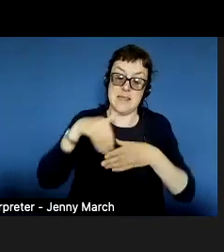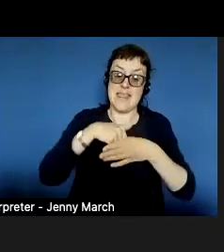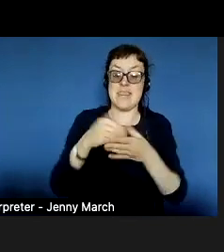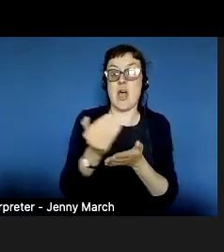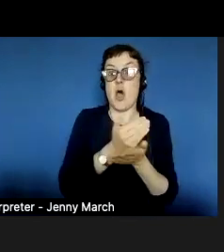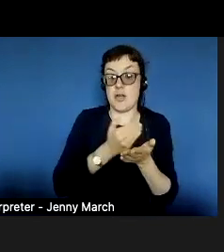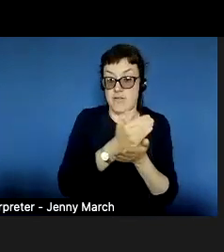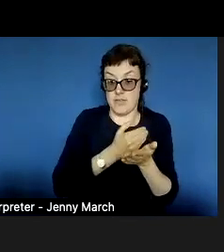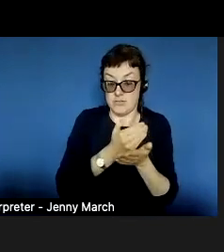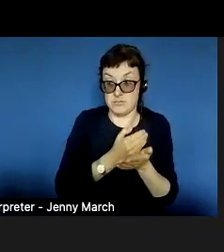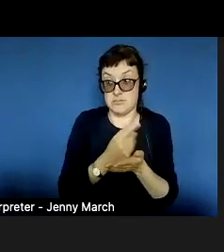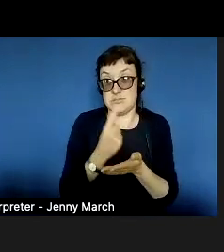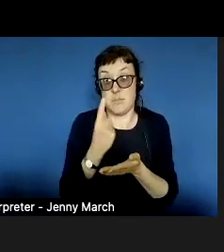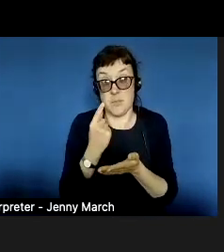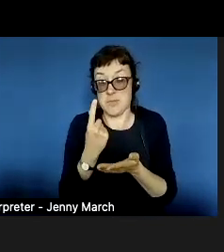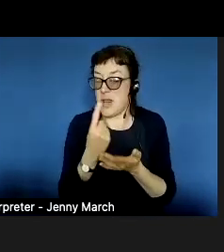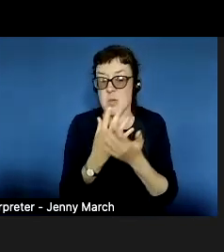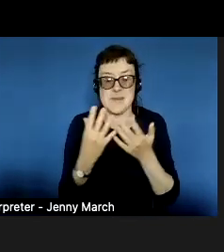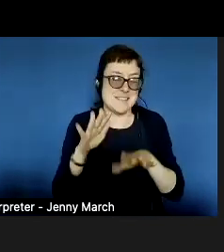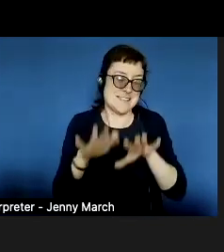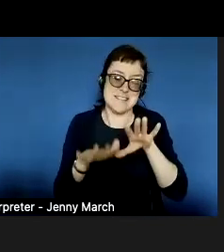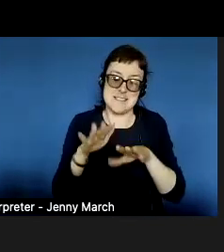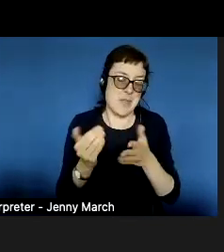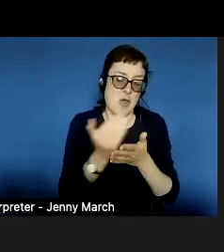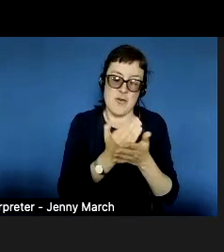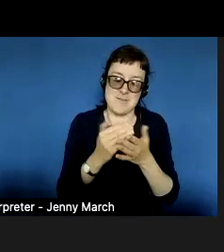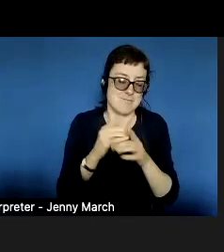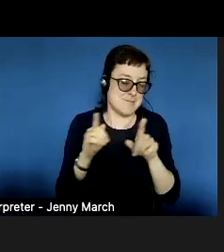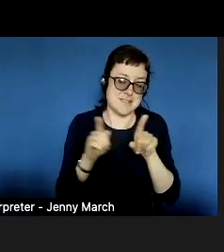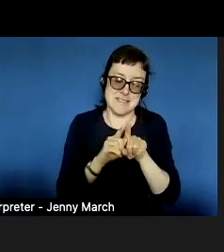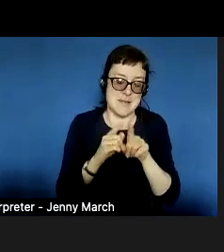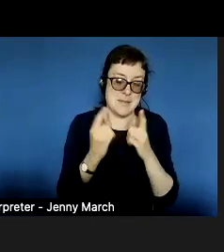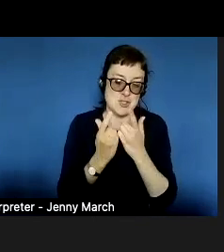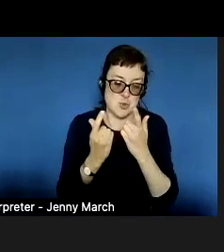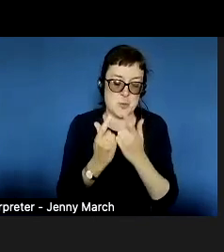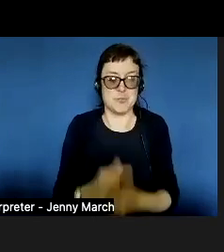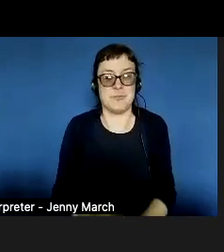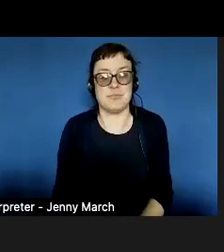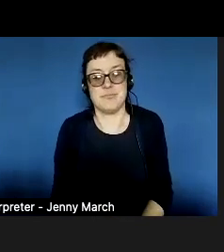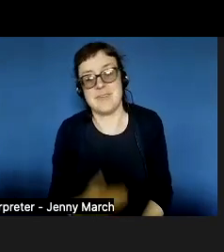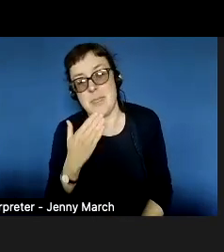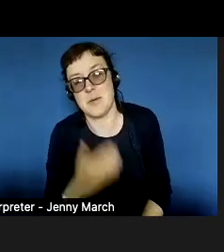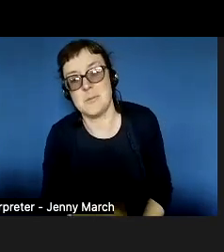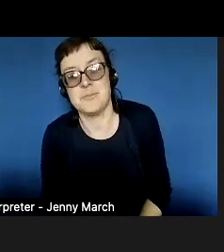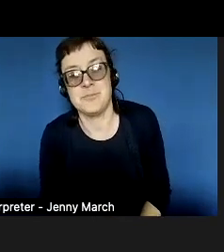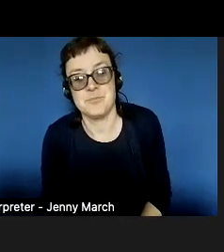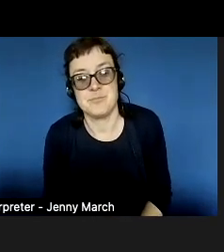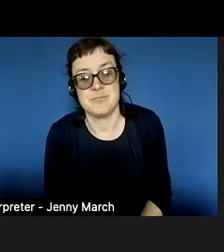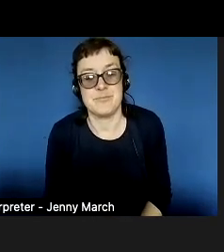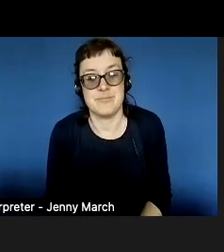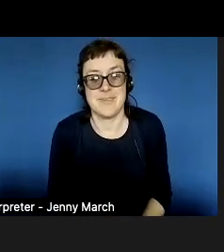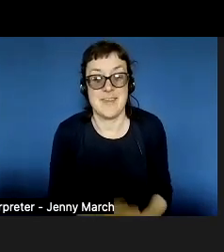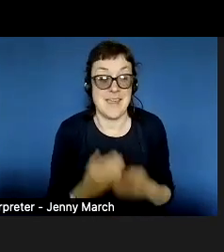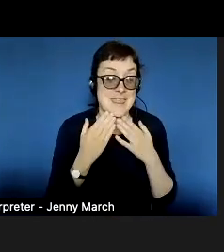also probably the story of lots of similar archives and collections as well. So yeah, thank you. Thanks, Jenny and